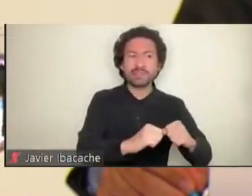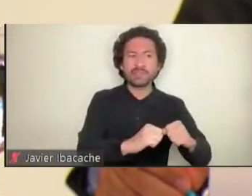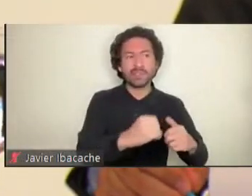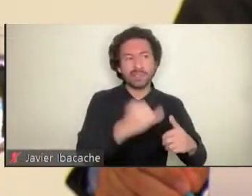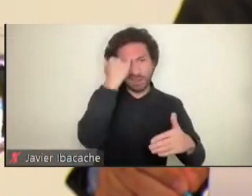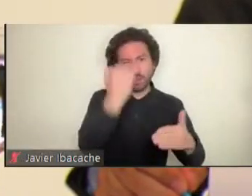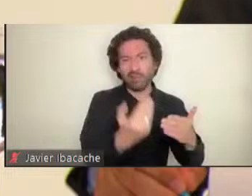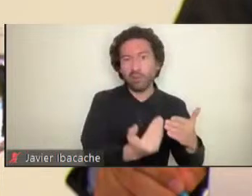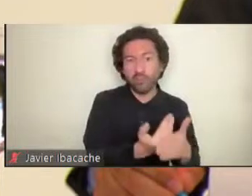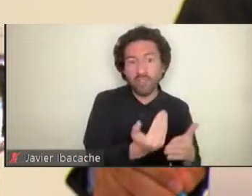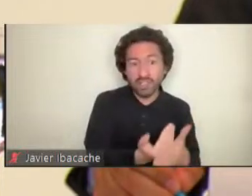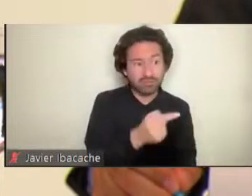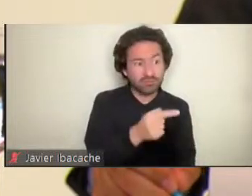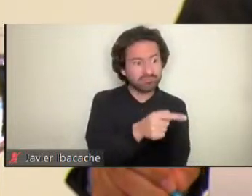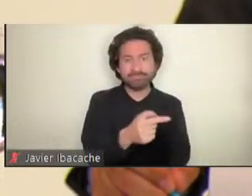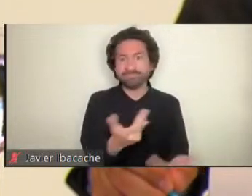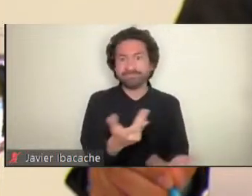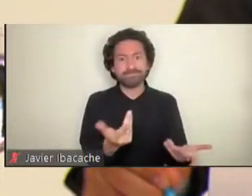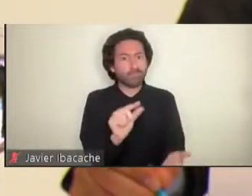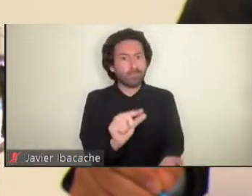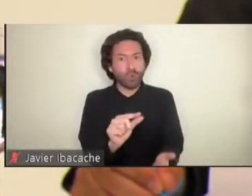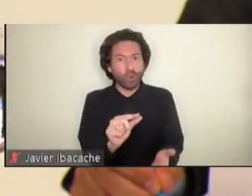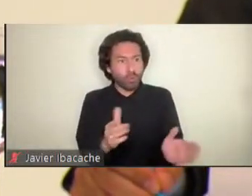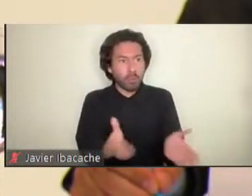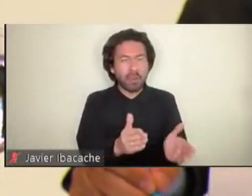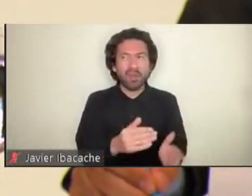entrepreneurial innovation, there's very few